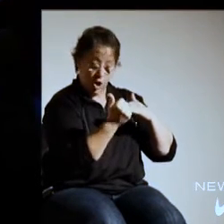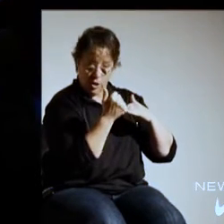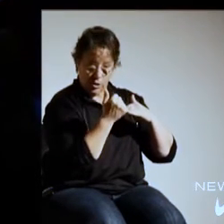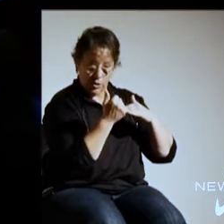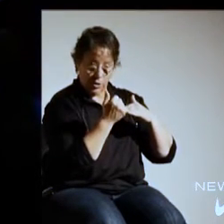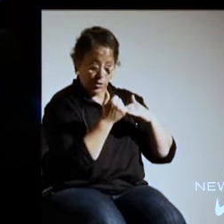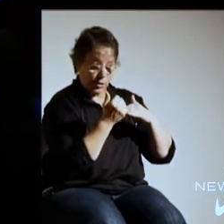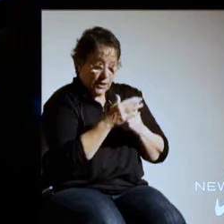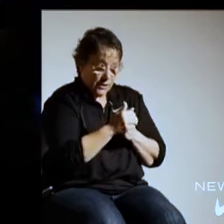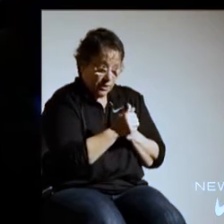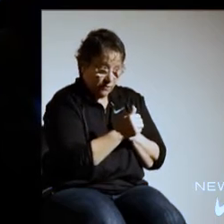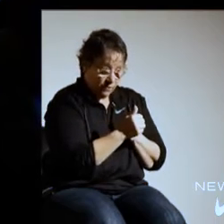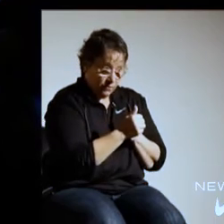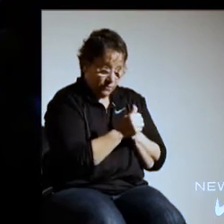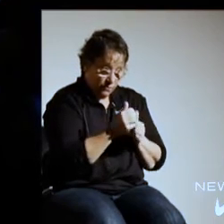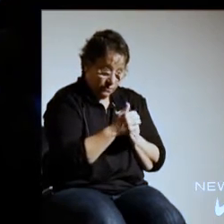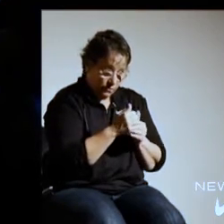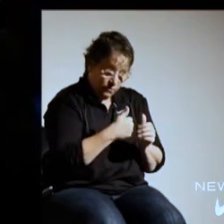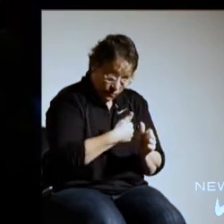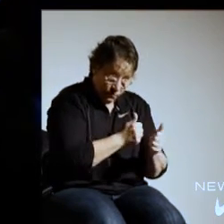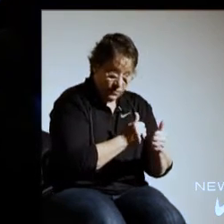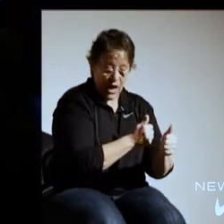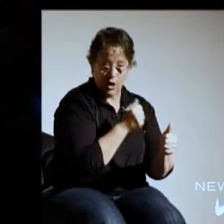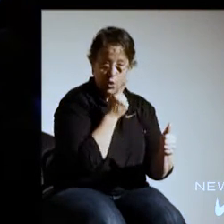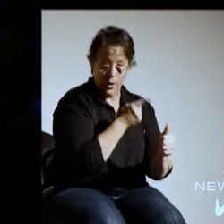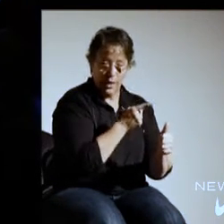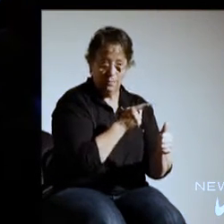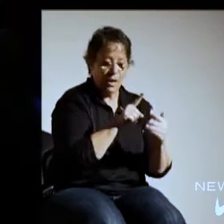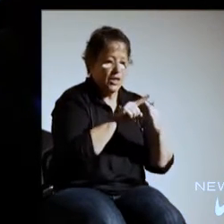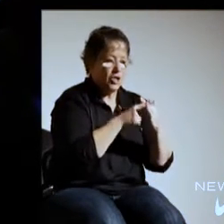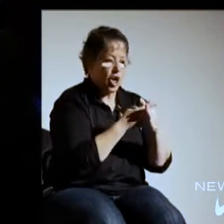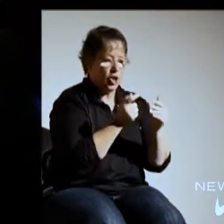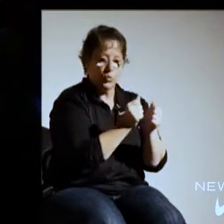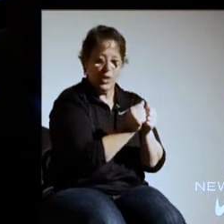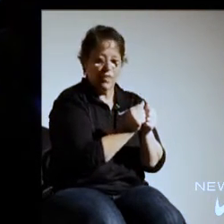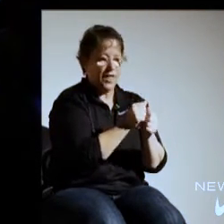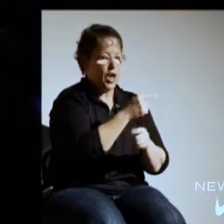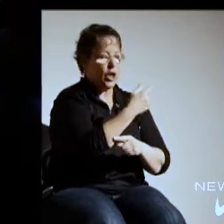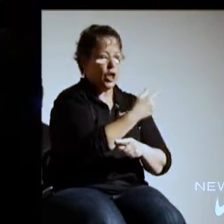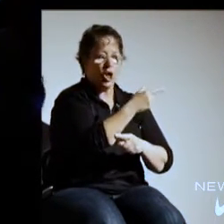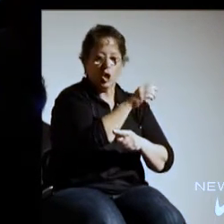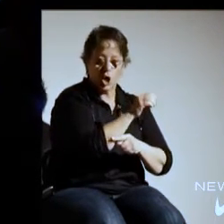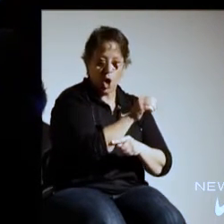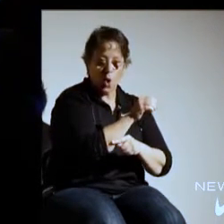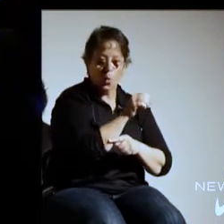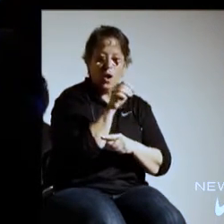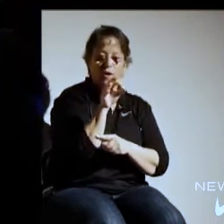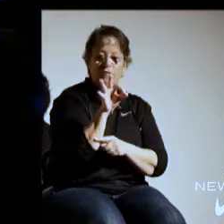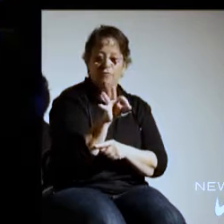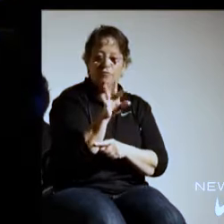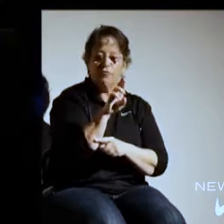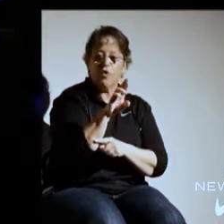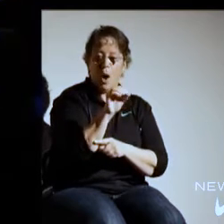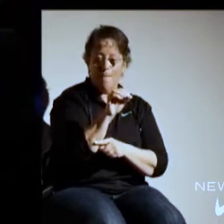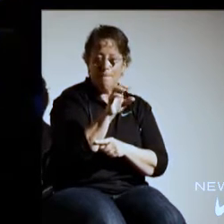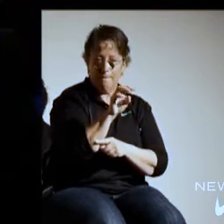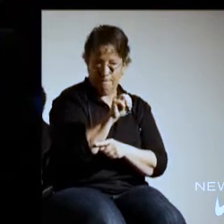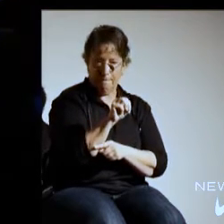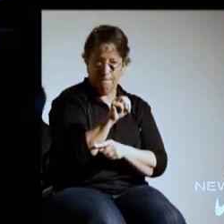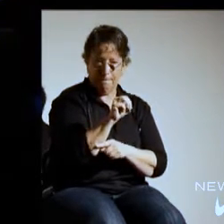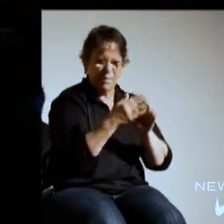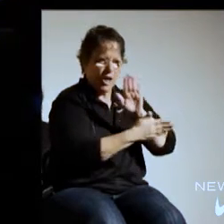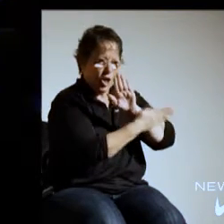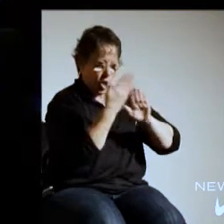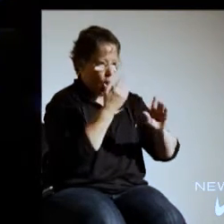Him begins with a "go from." I don't think I have to work really hard to